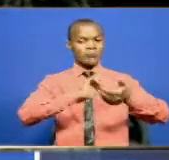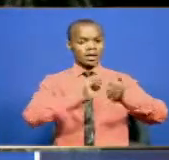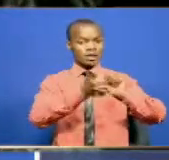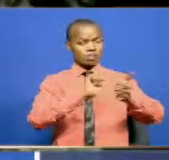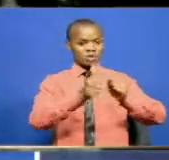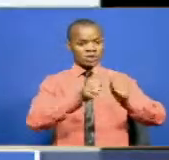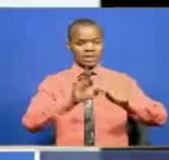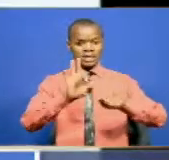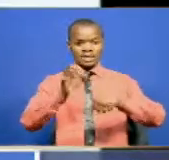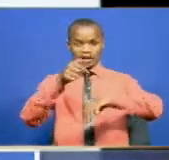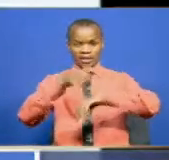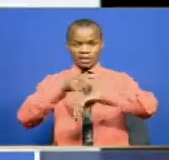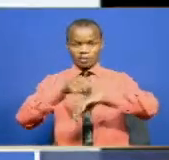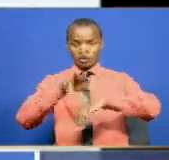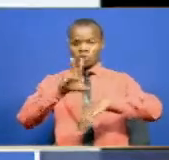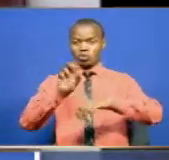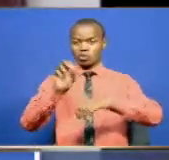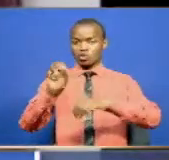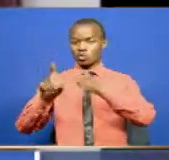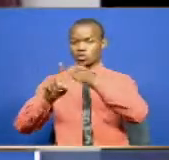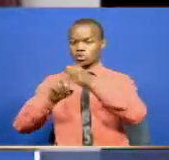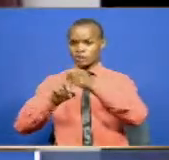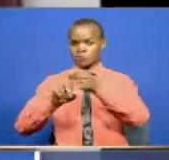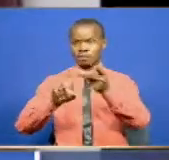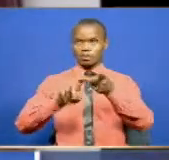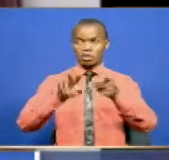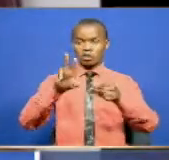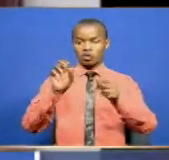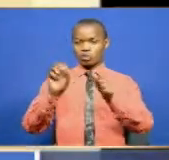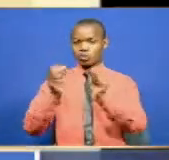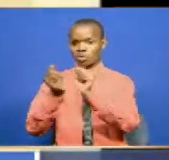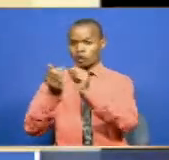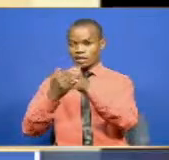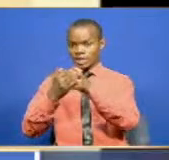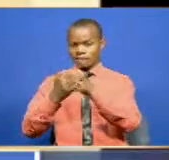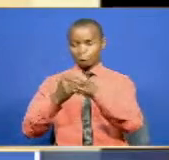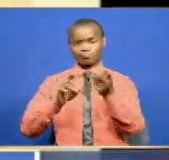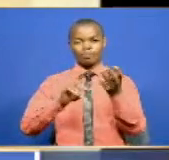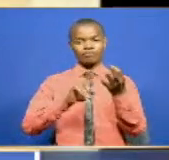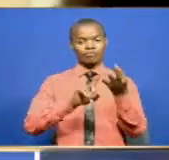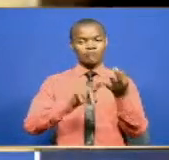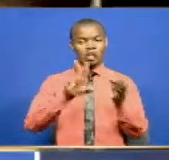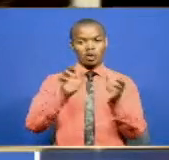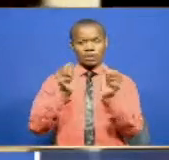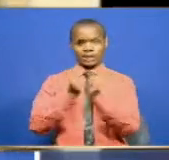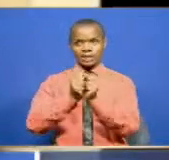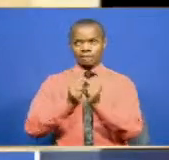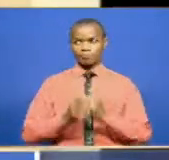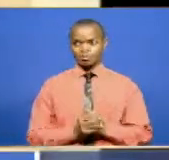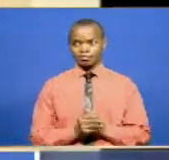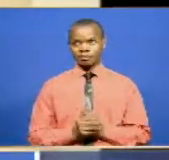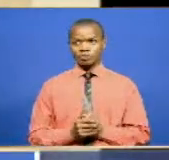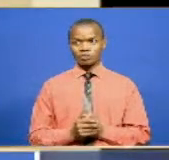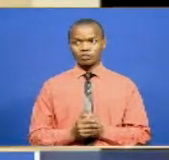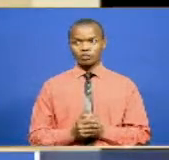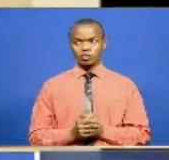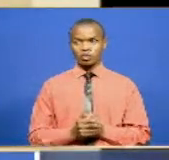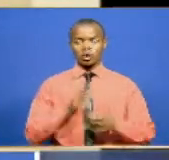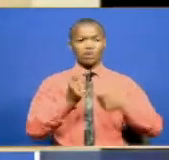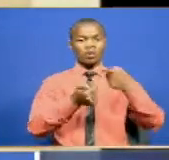three times in 2006, 2009 and 2010. They did during those good, many good